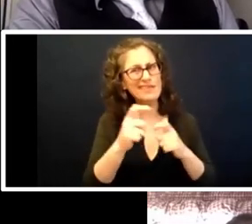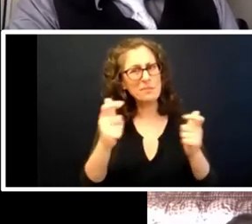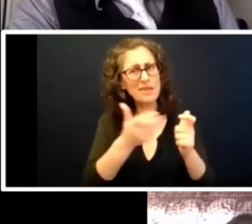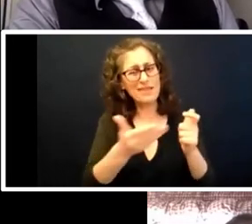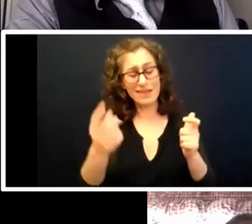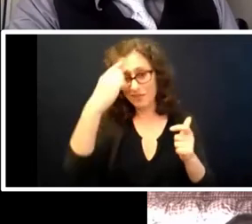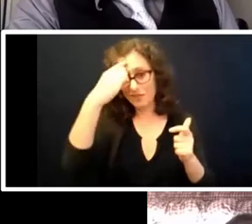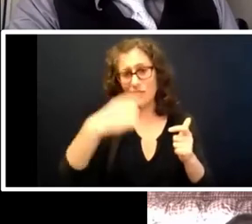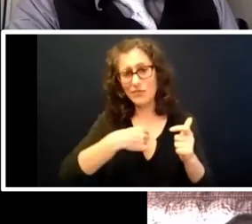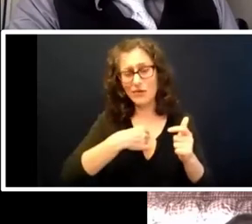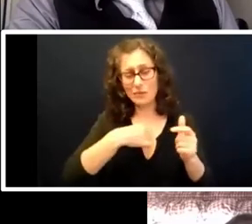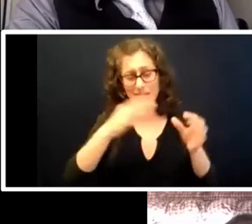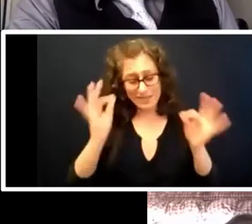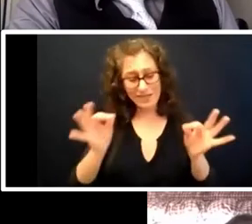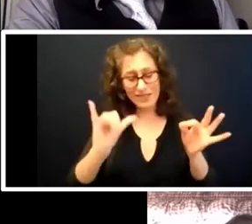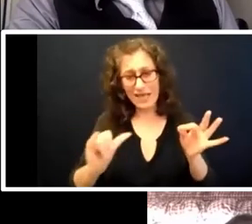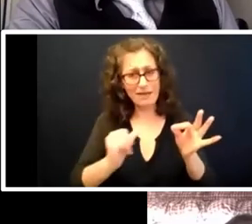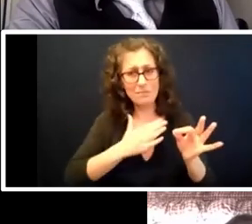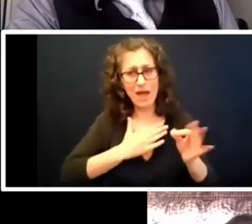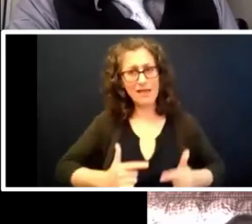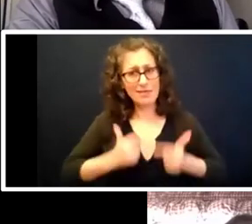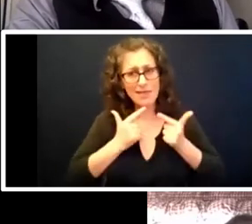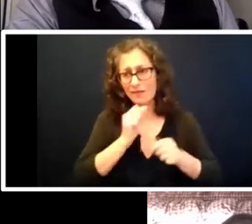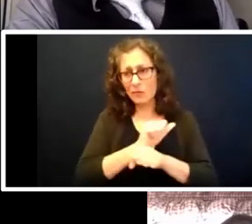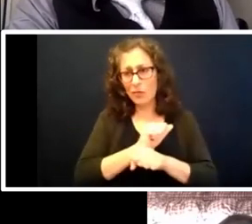definitely, it's my life's passion, it's my life's work.